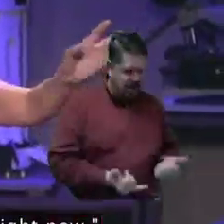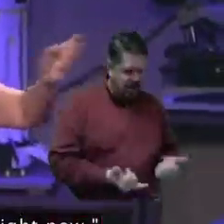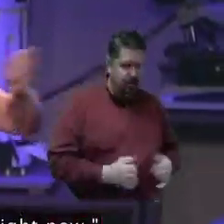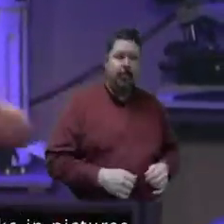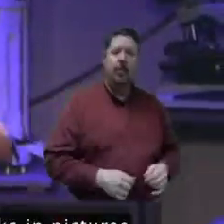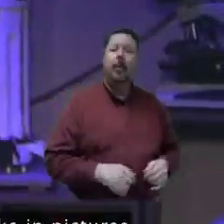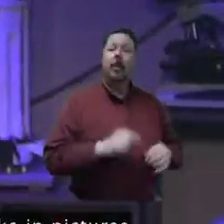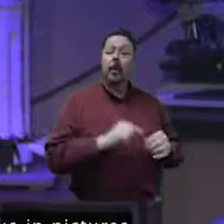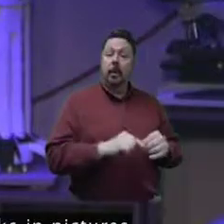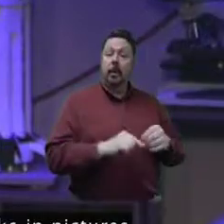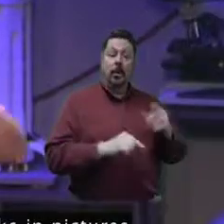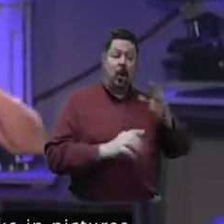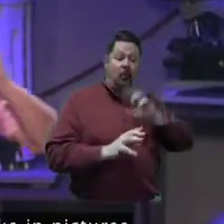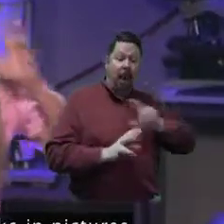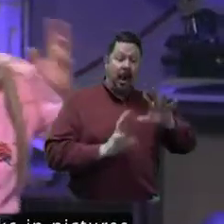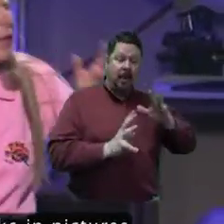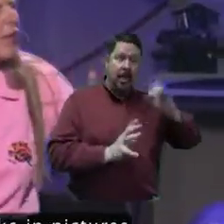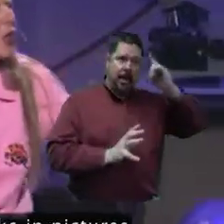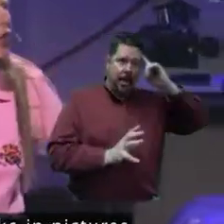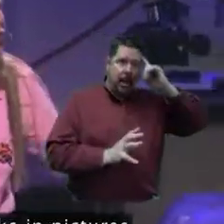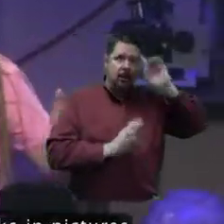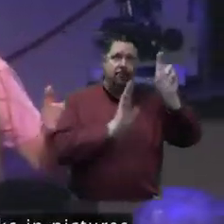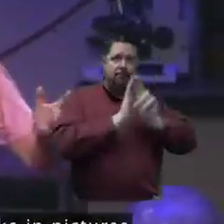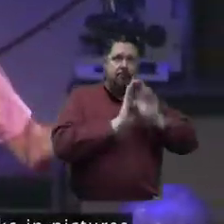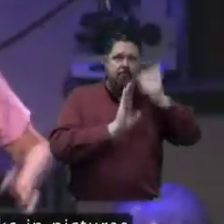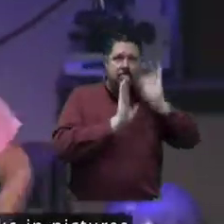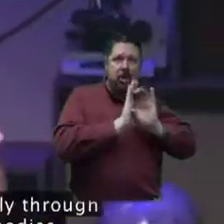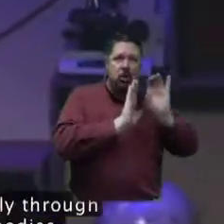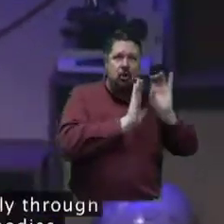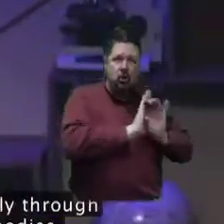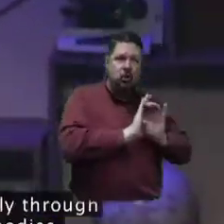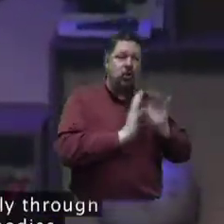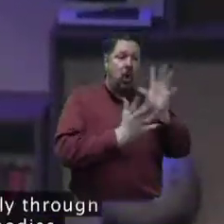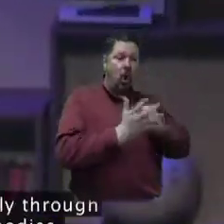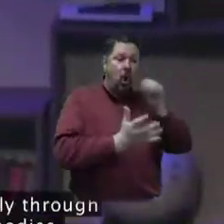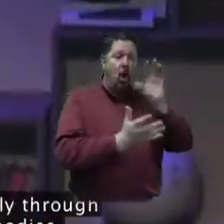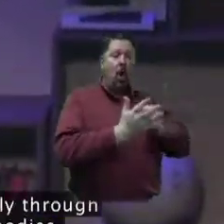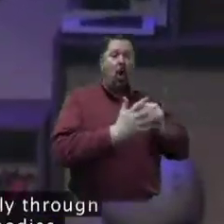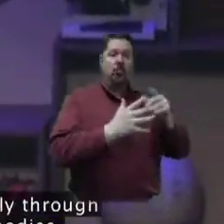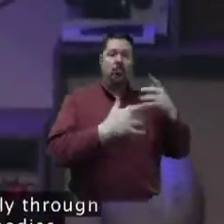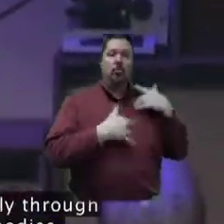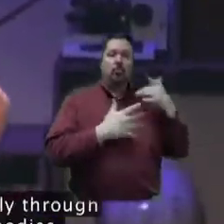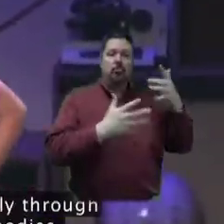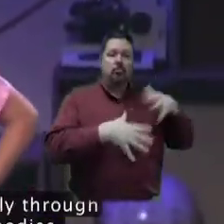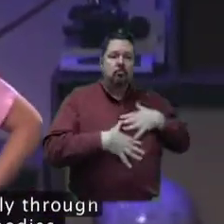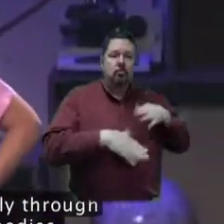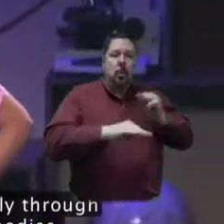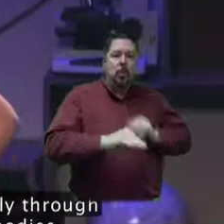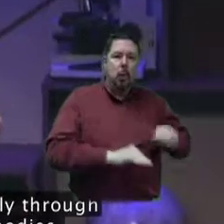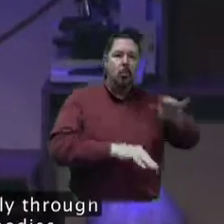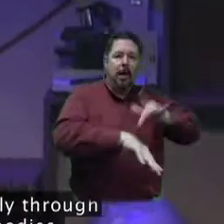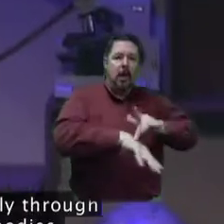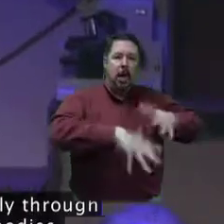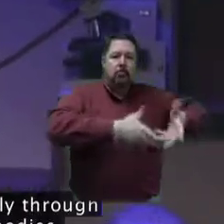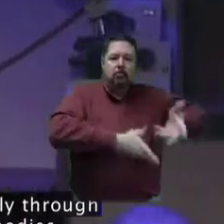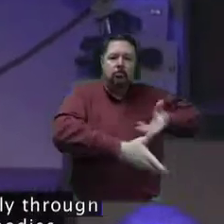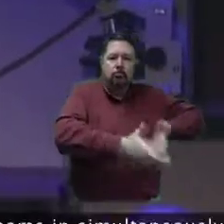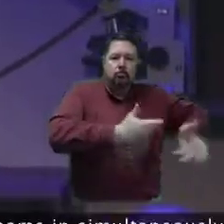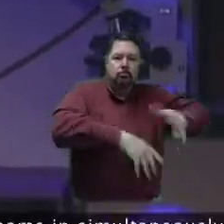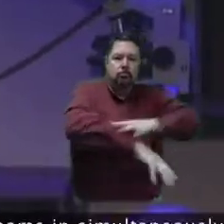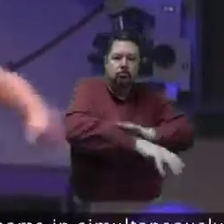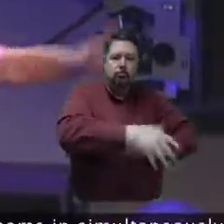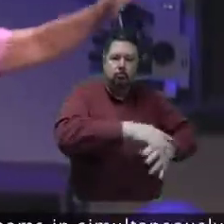now. Our right hemisphere, it thinks in pictures, and it learns kinesthetically through the movement of our